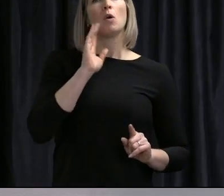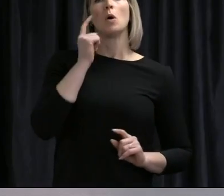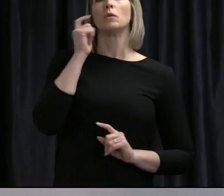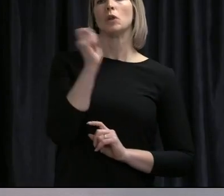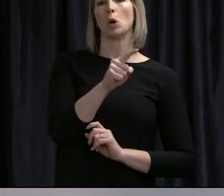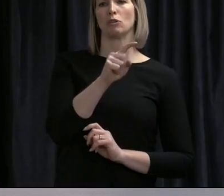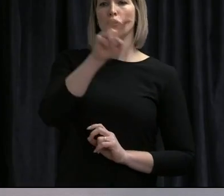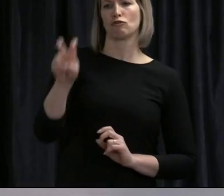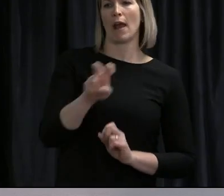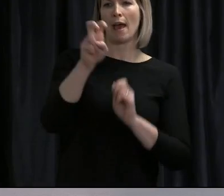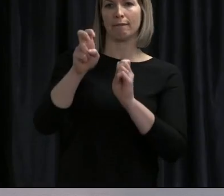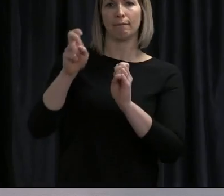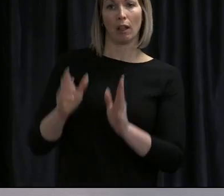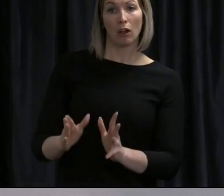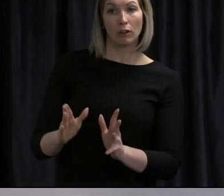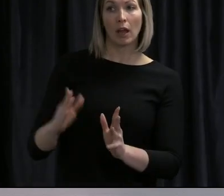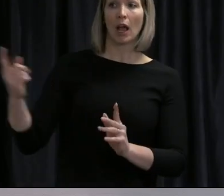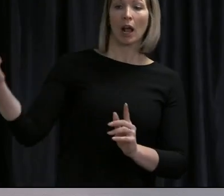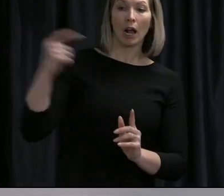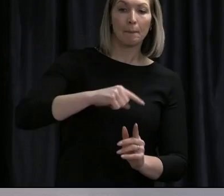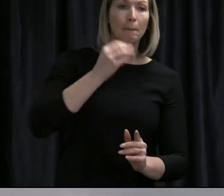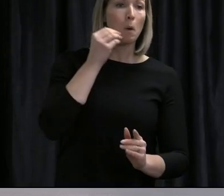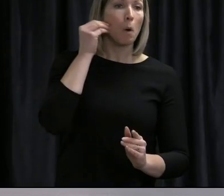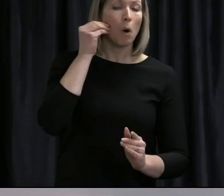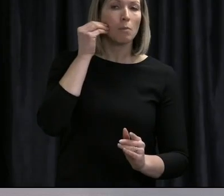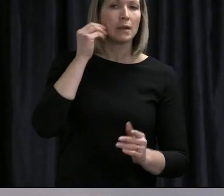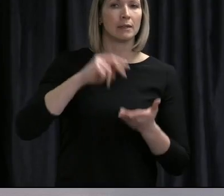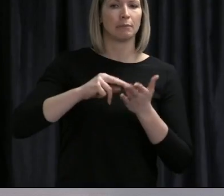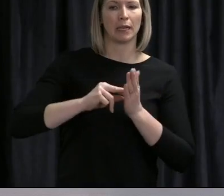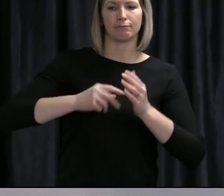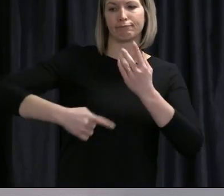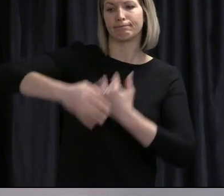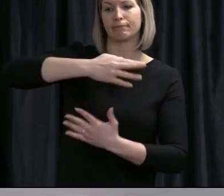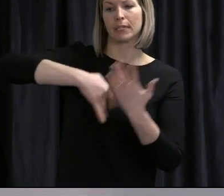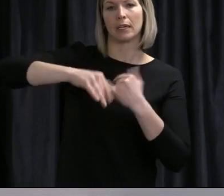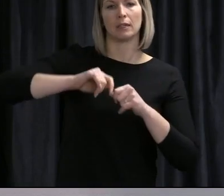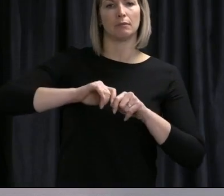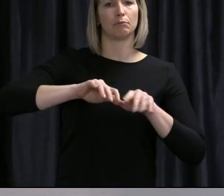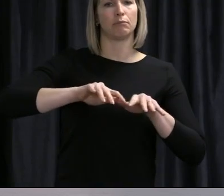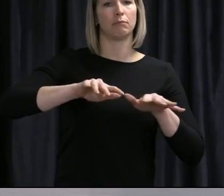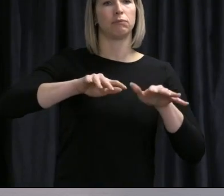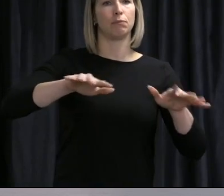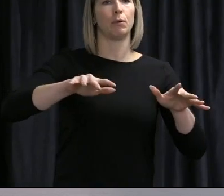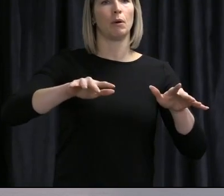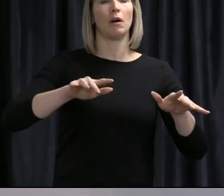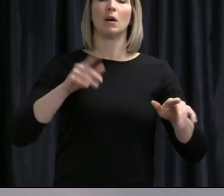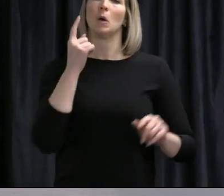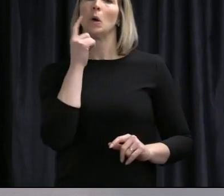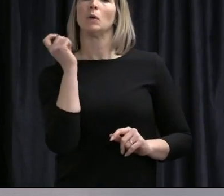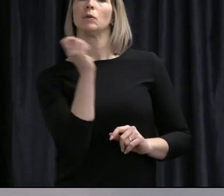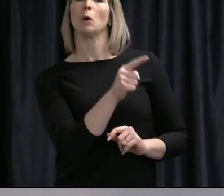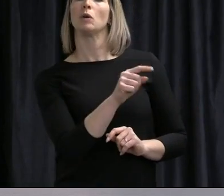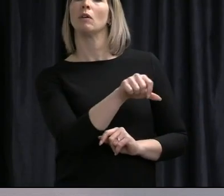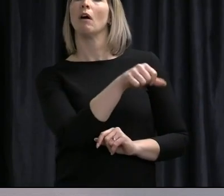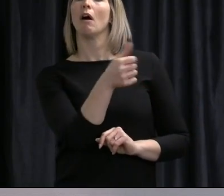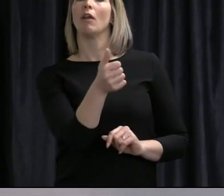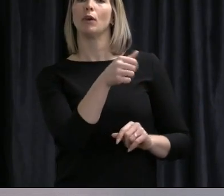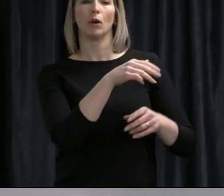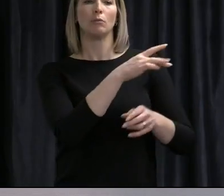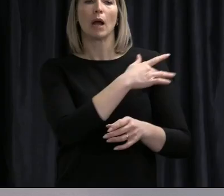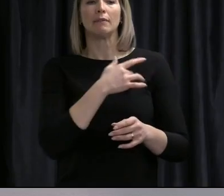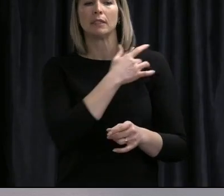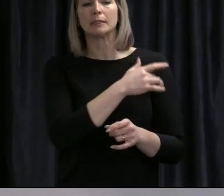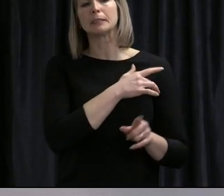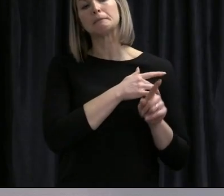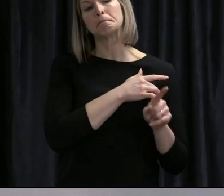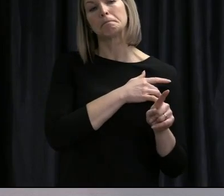in our province is no different. Has been connected to a traveler. But in rethinking and reflecting on where we are,